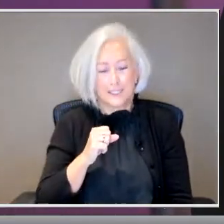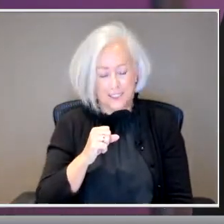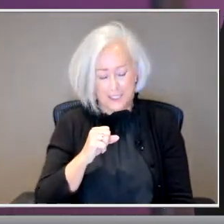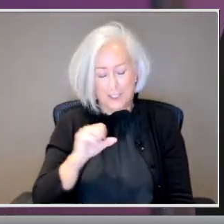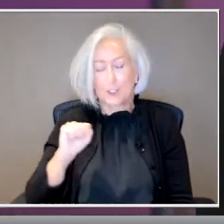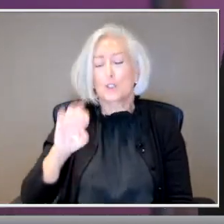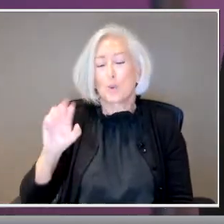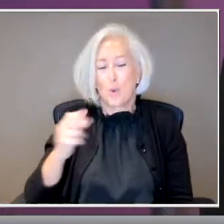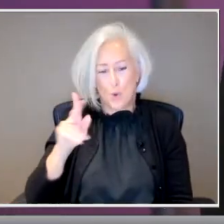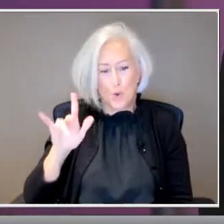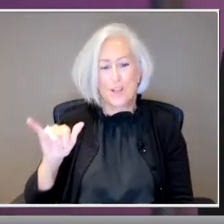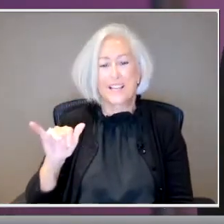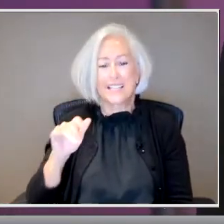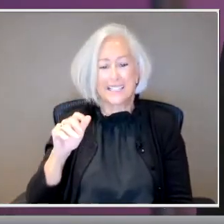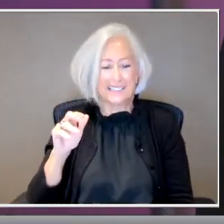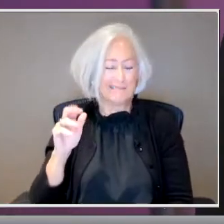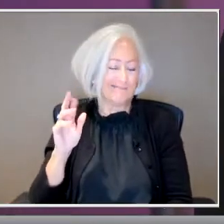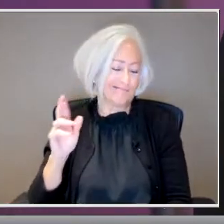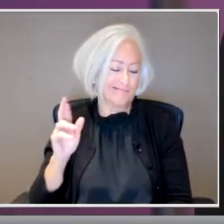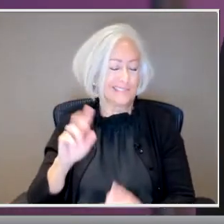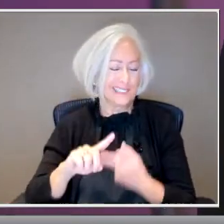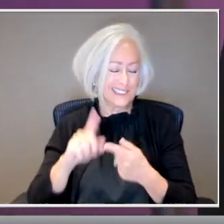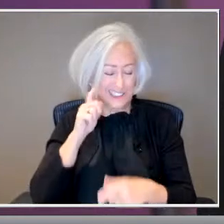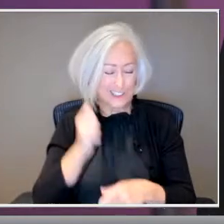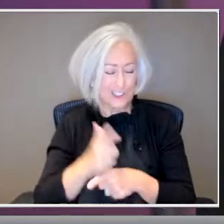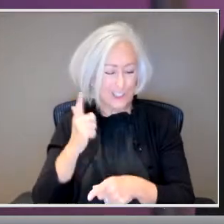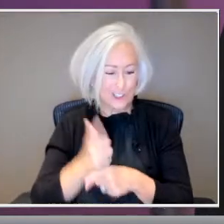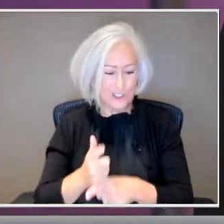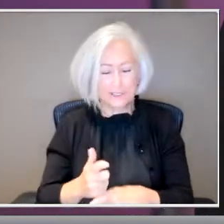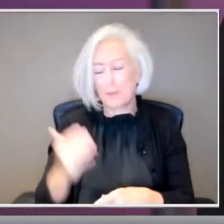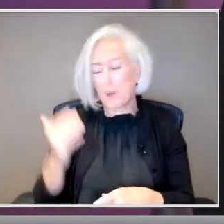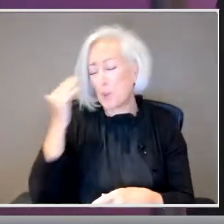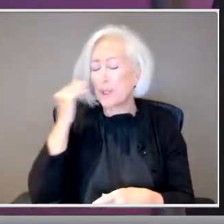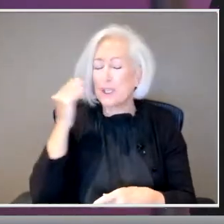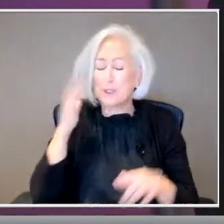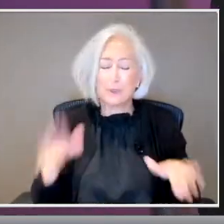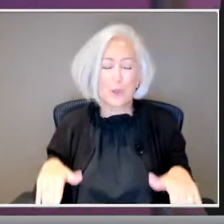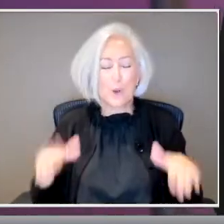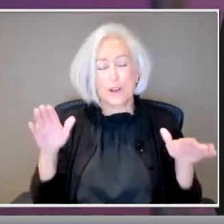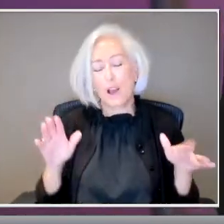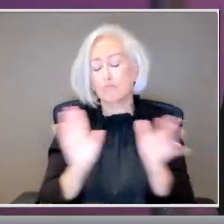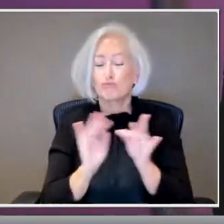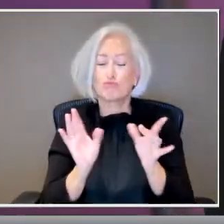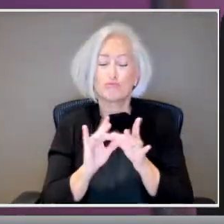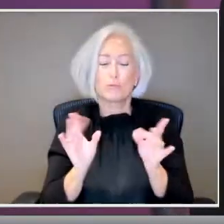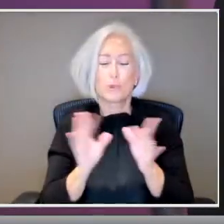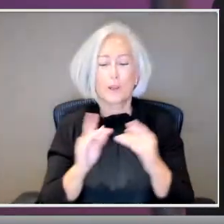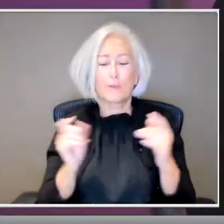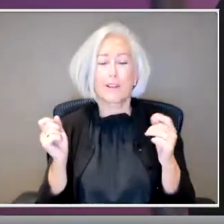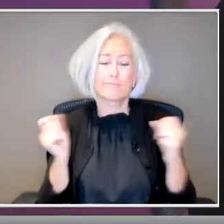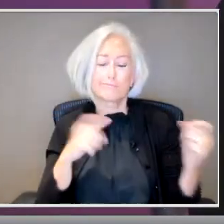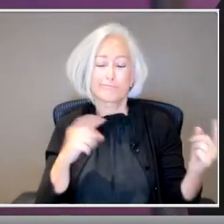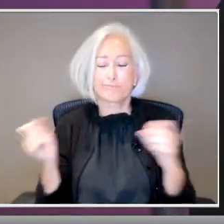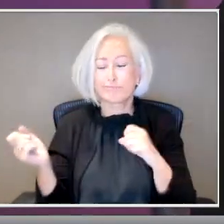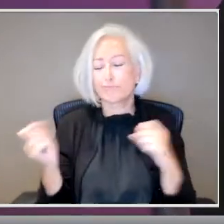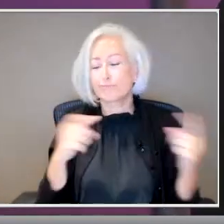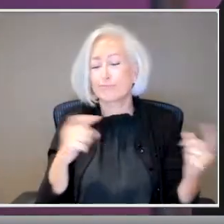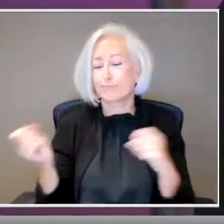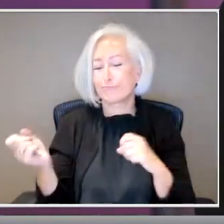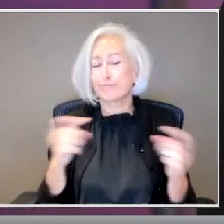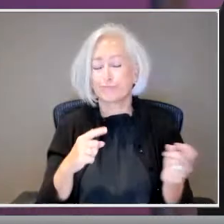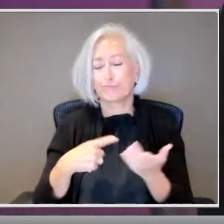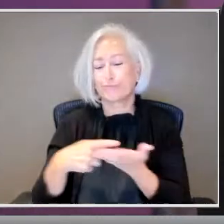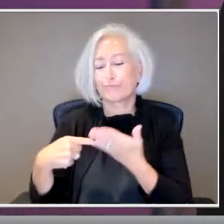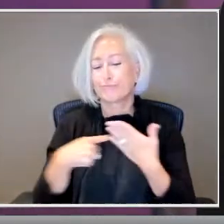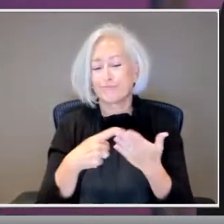connected and know what everybody's kids are doing, of course, and bragging on each other's kids. Yeah. So while I didn't see him, I always knew, I was like, oh, that's right, he